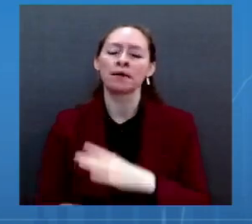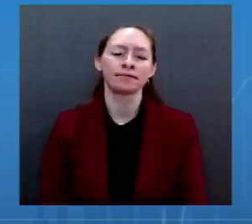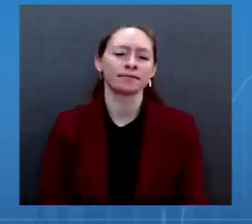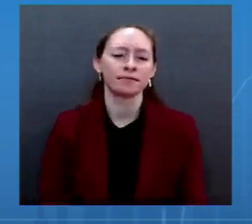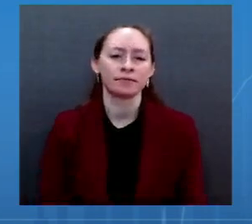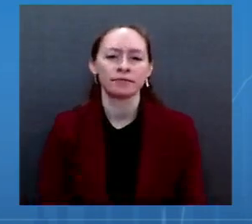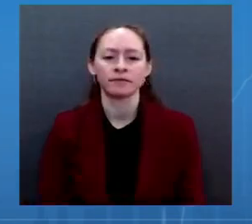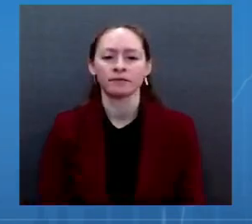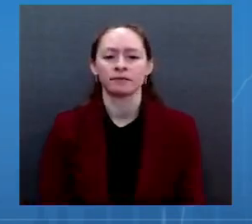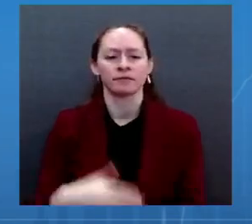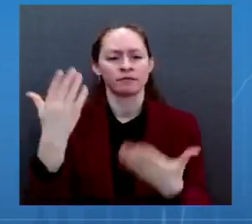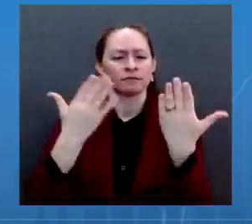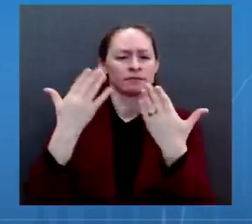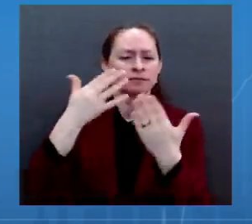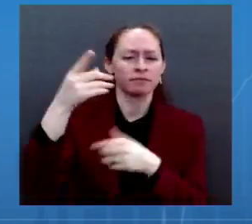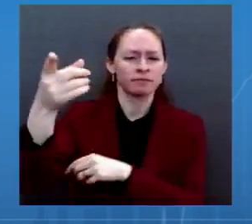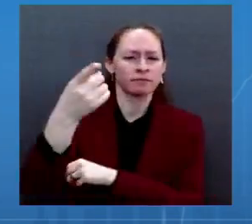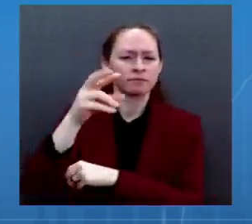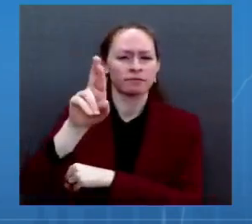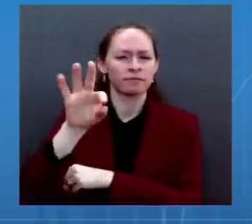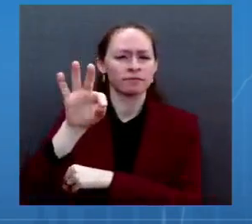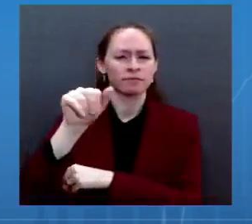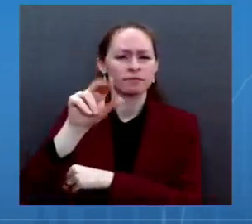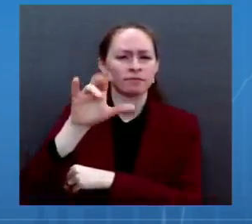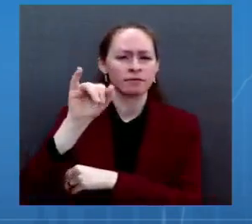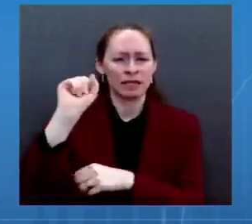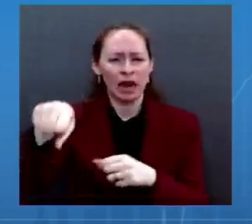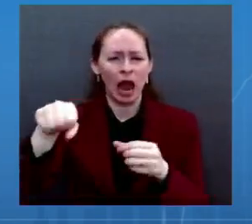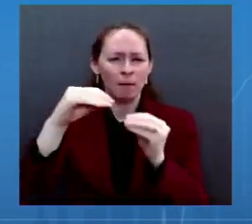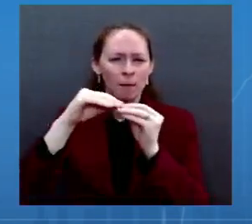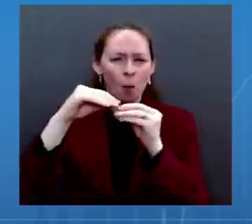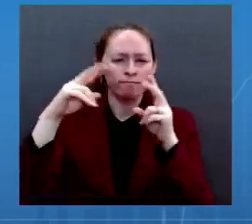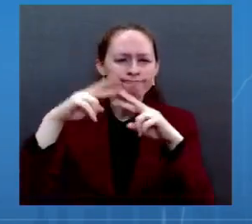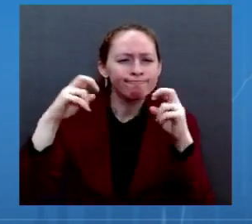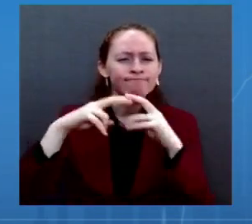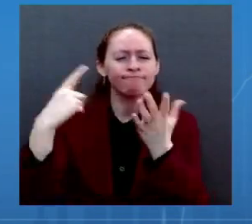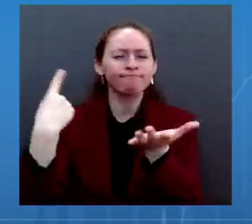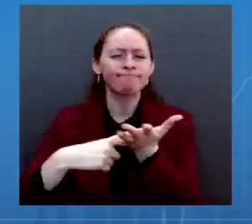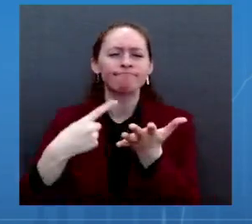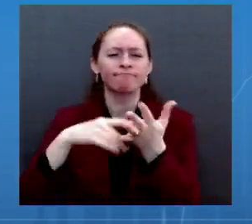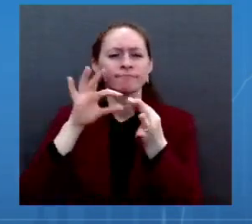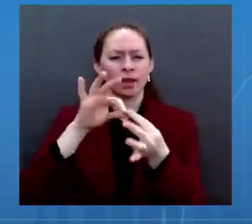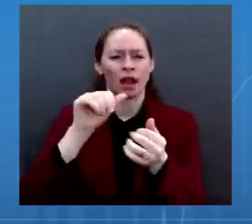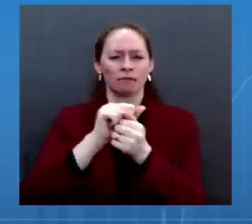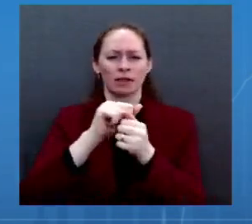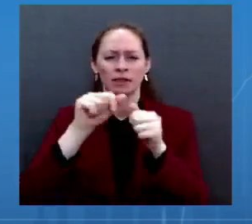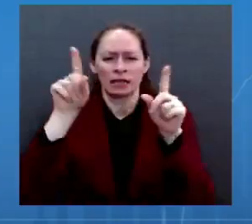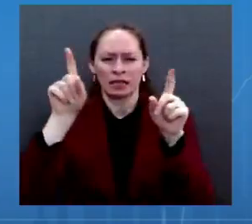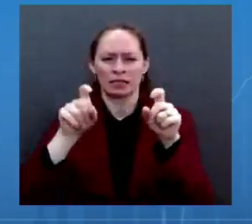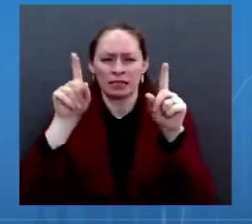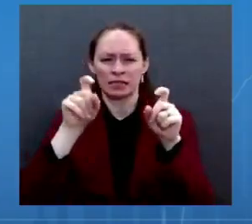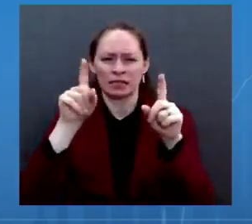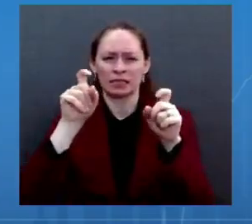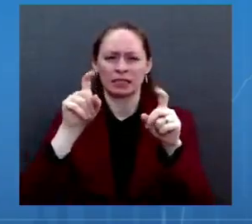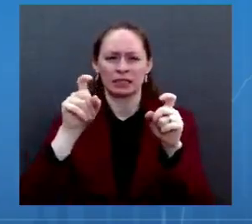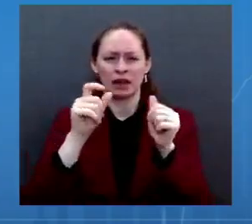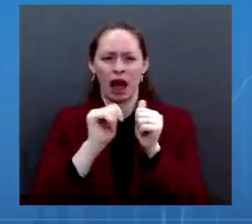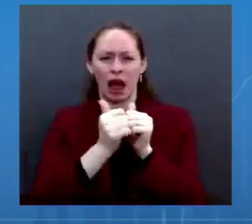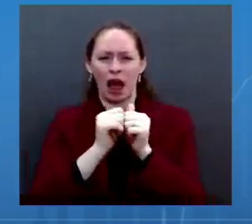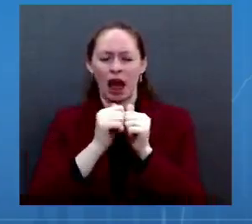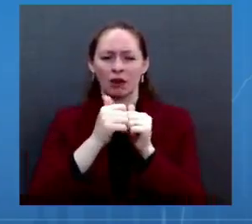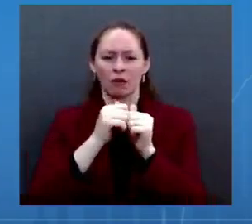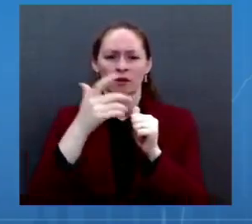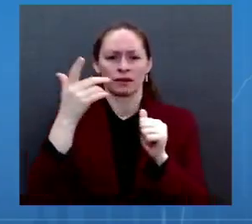what is going on in the design of other tests for quantitative purposes. Yeah, okay. So obviously there's a lot of work going